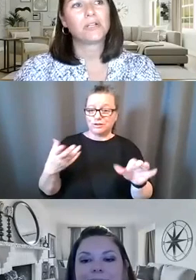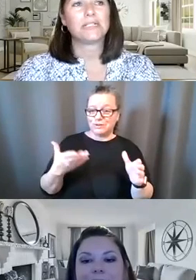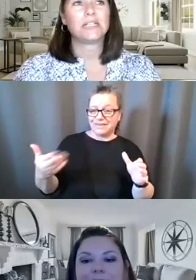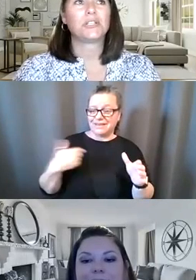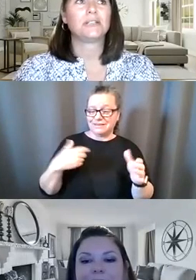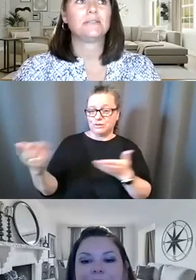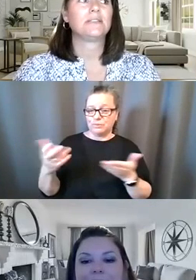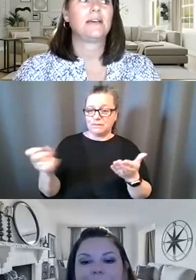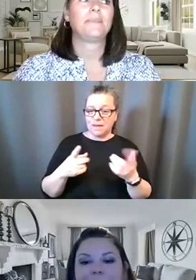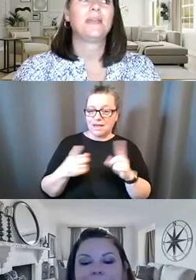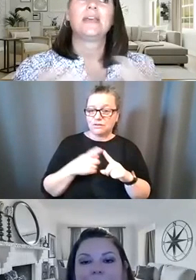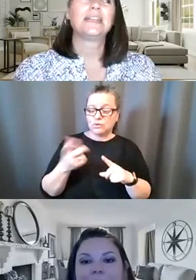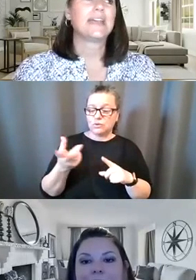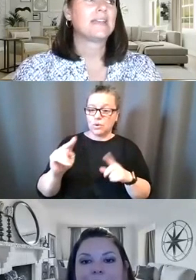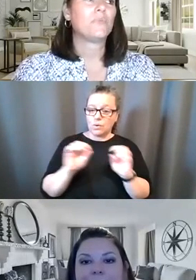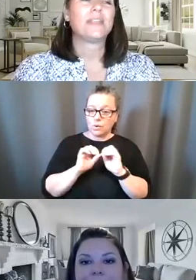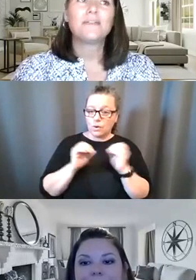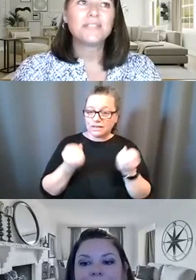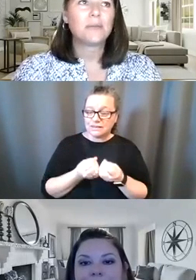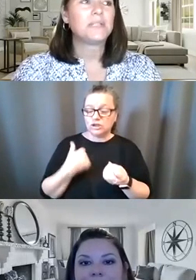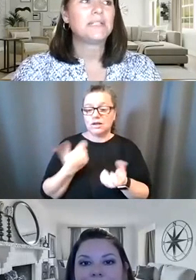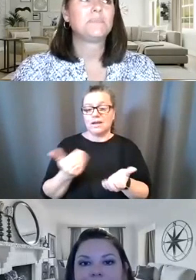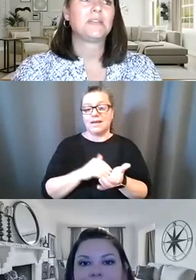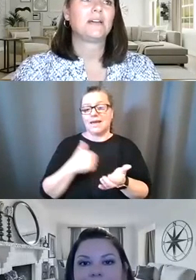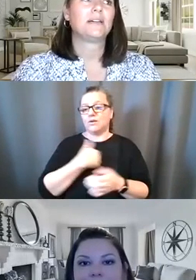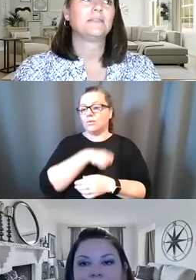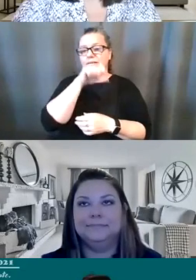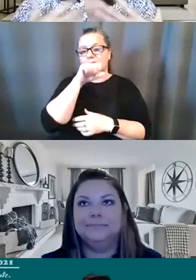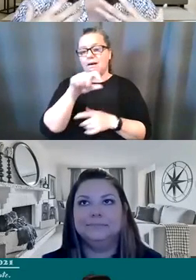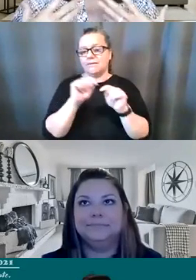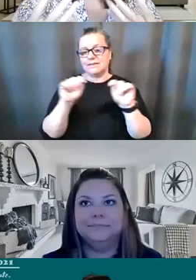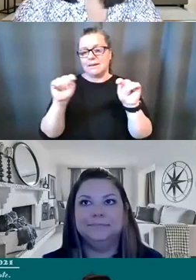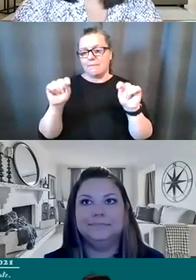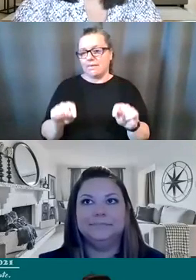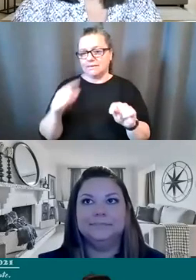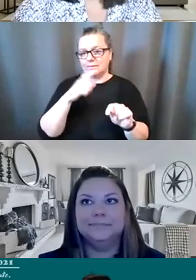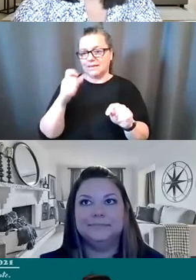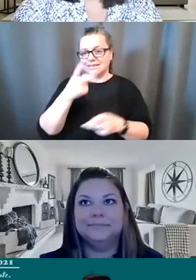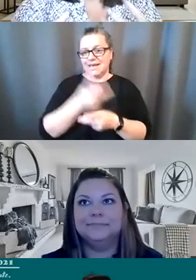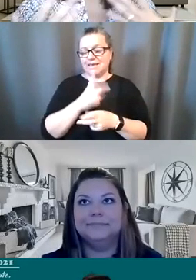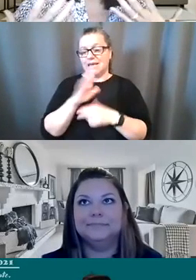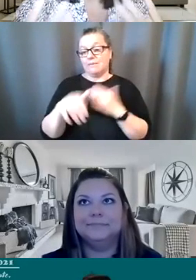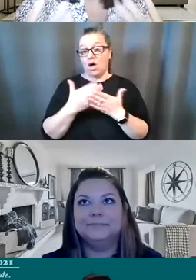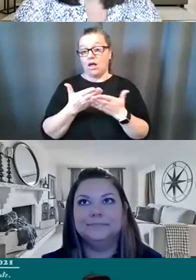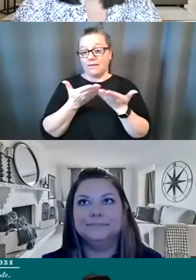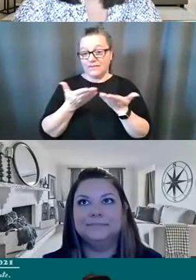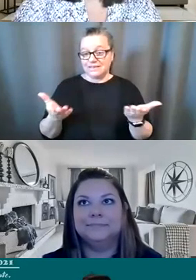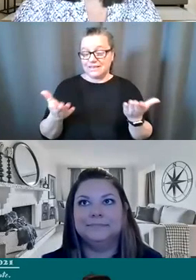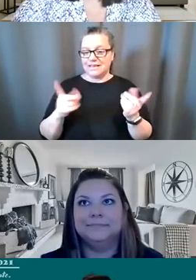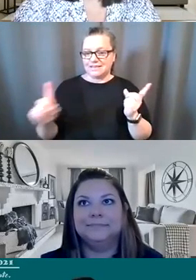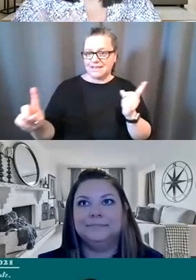own organizations. Again, we love templates because they keep all of these things in the